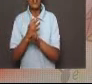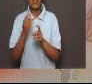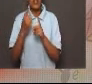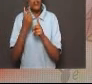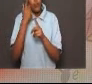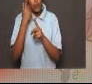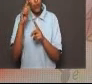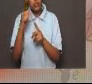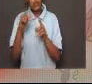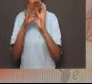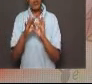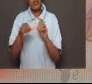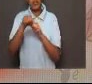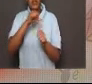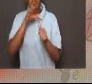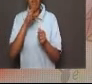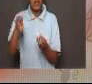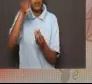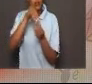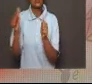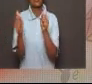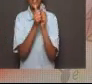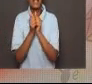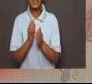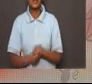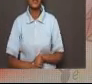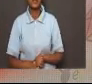bonded atoms are added together.